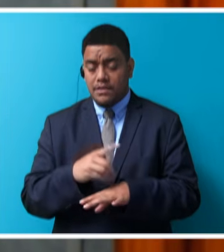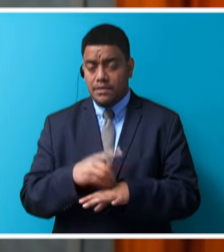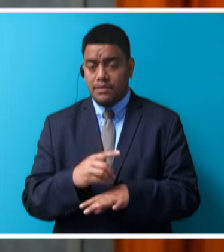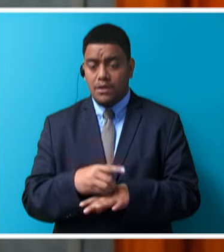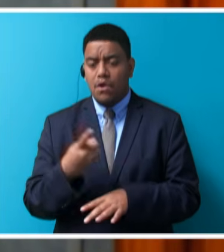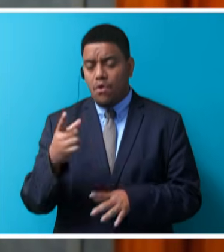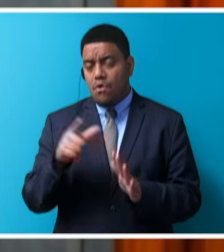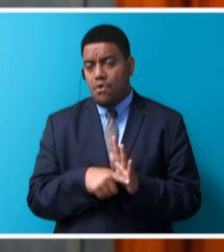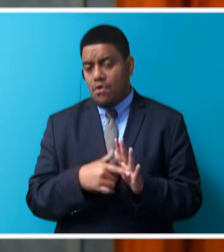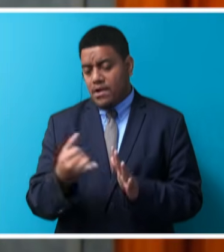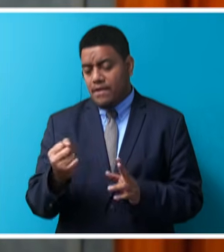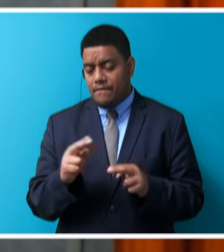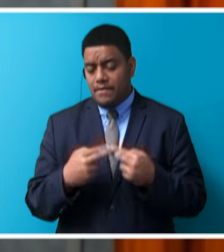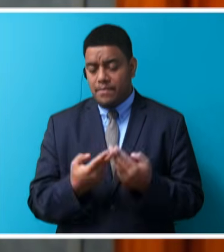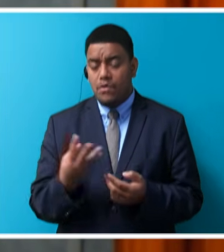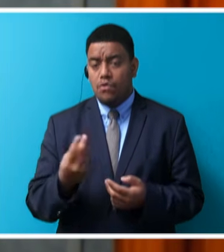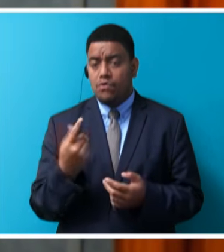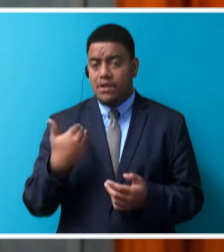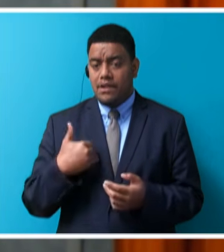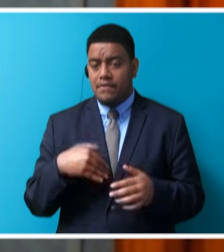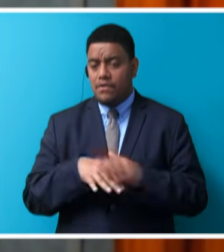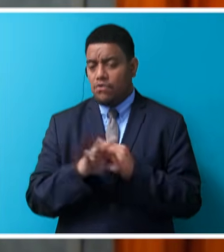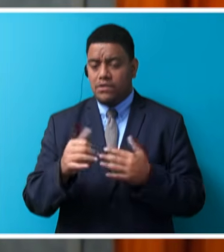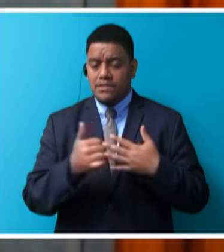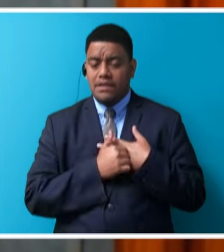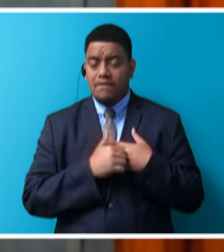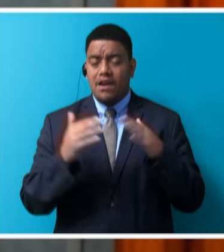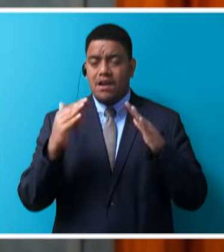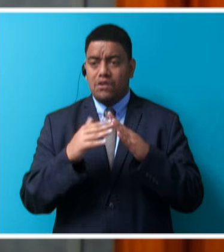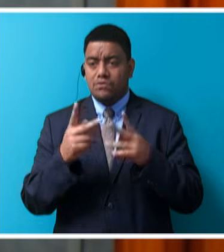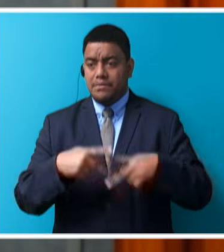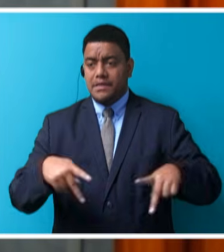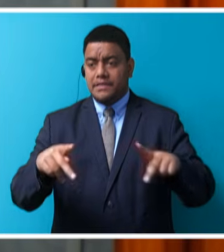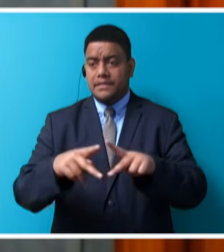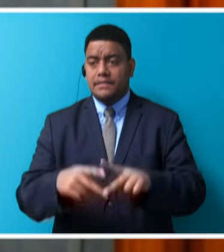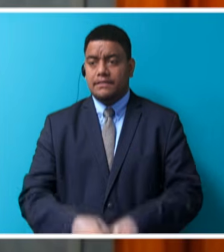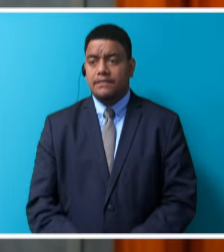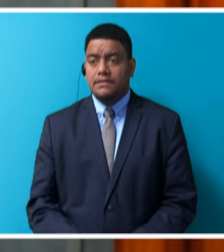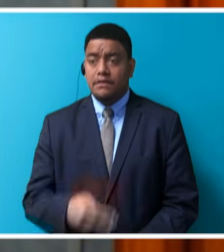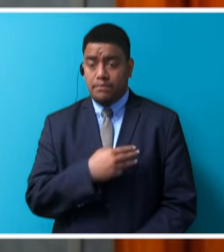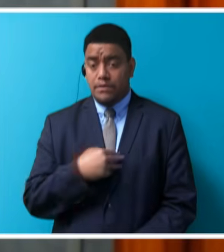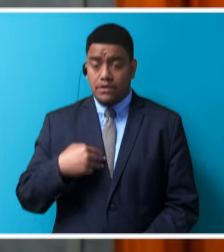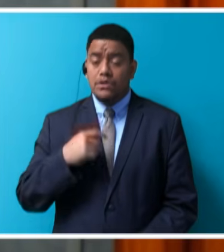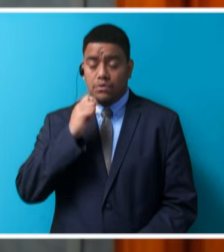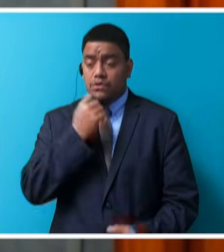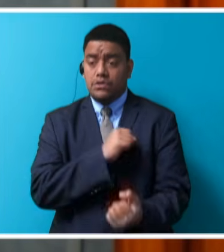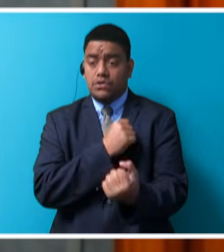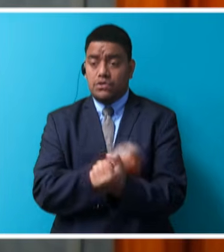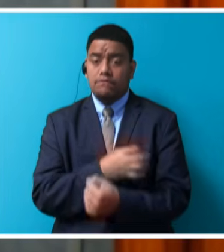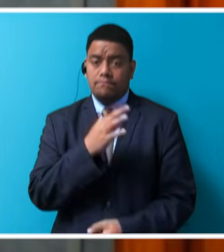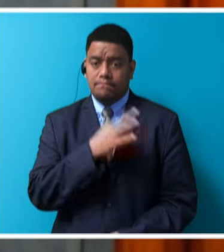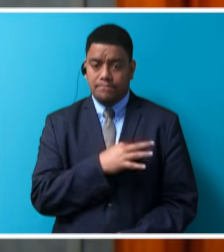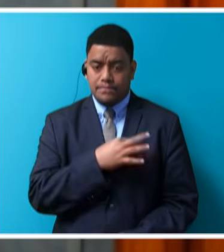low-income families, and those living in unsafe housing conditions. The Ministry will strengthen